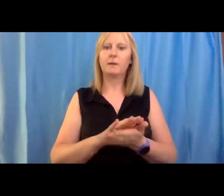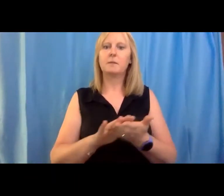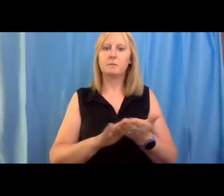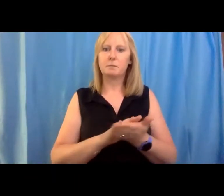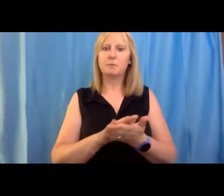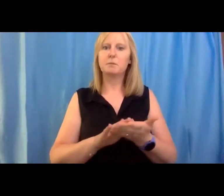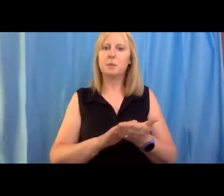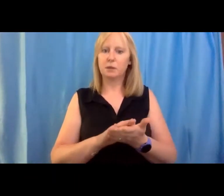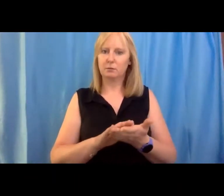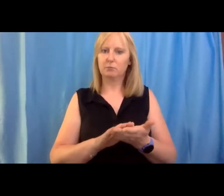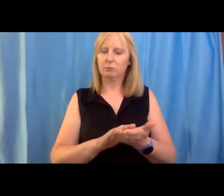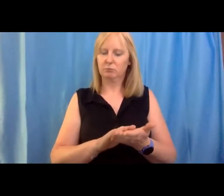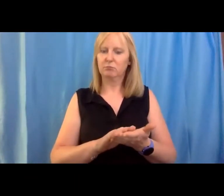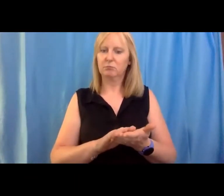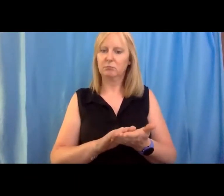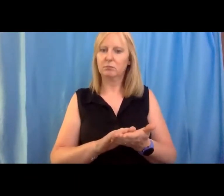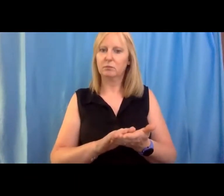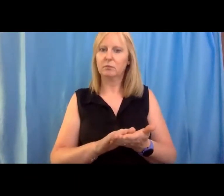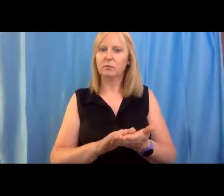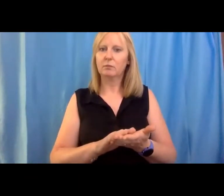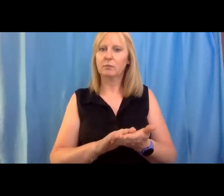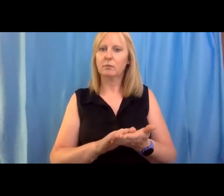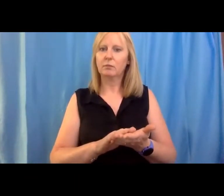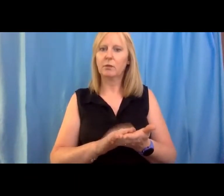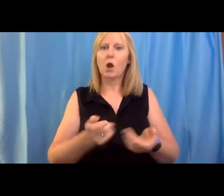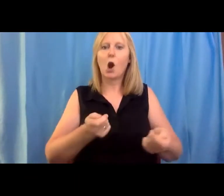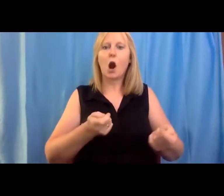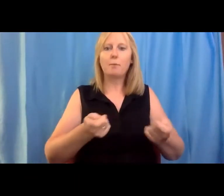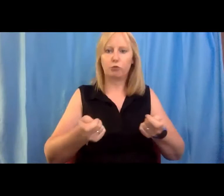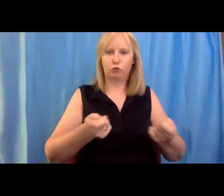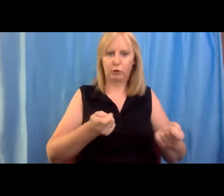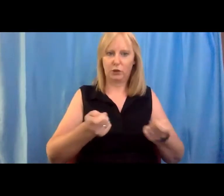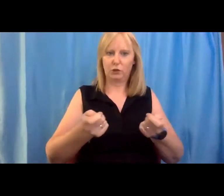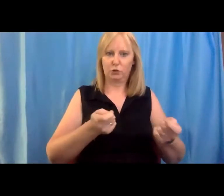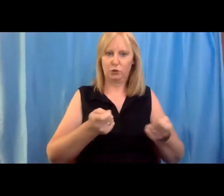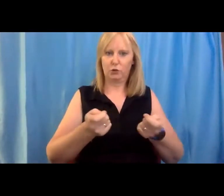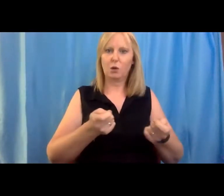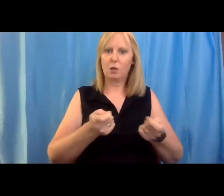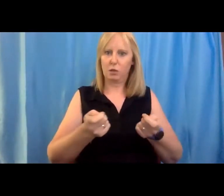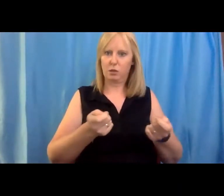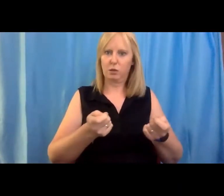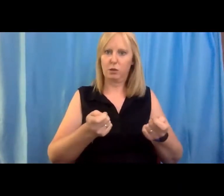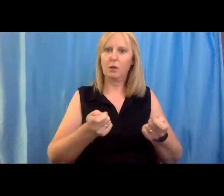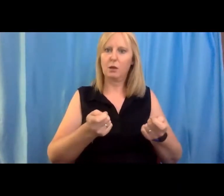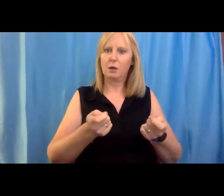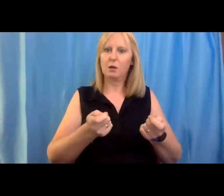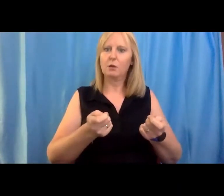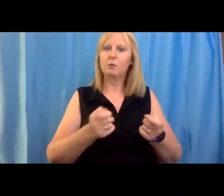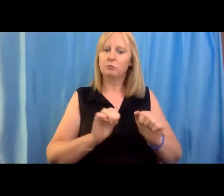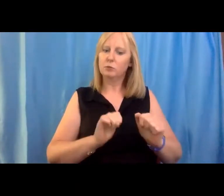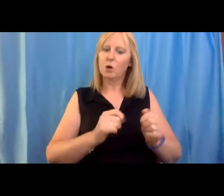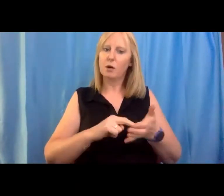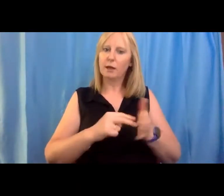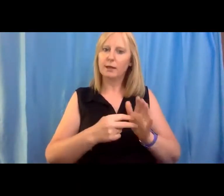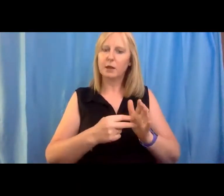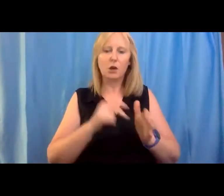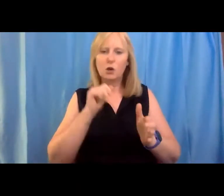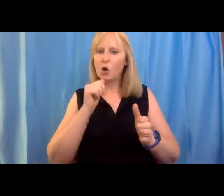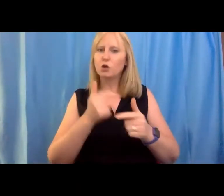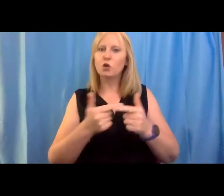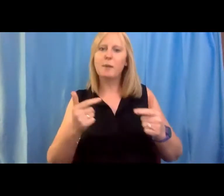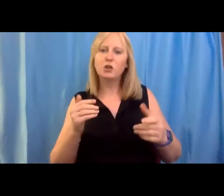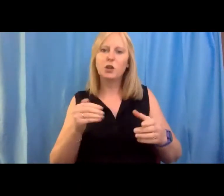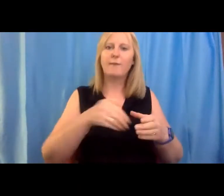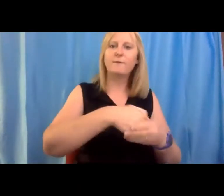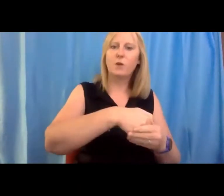apart from the operational aspect of the organisation, not getting too involved, being